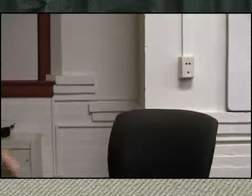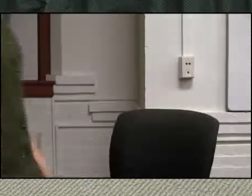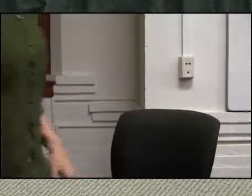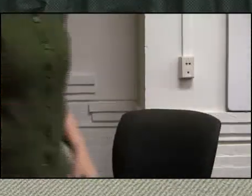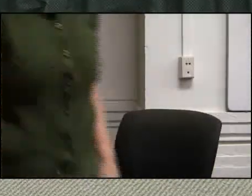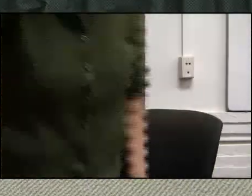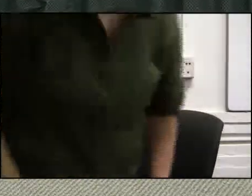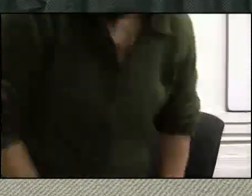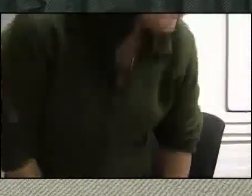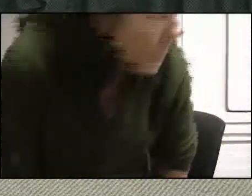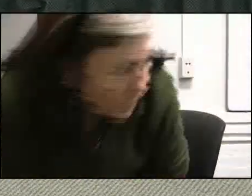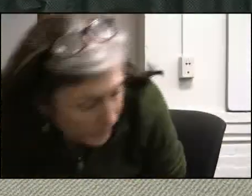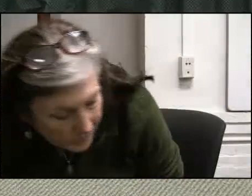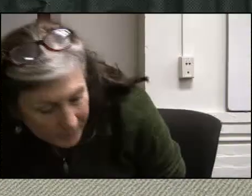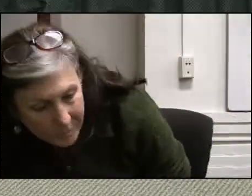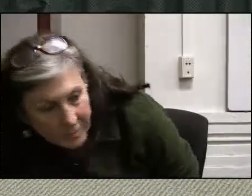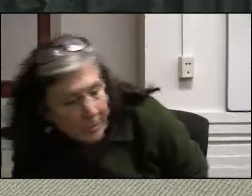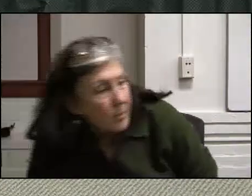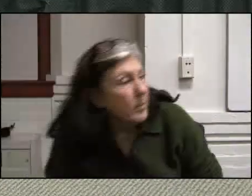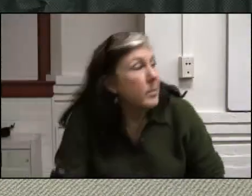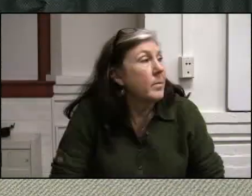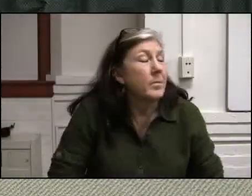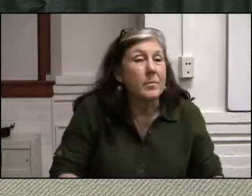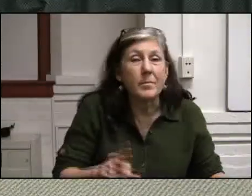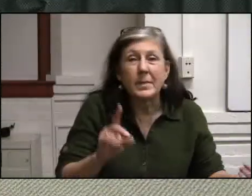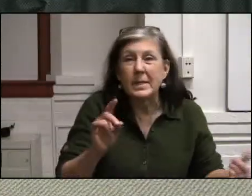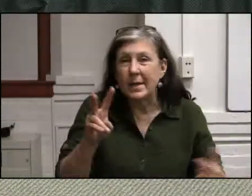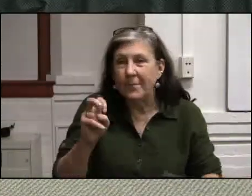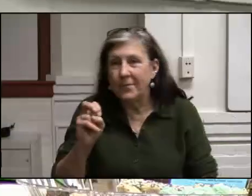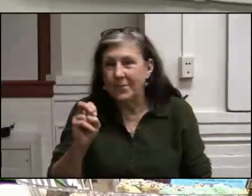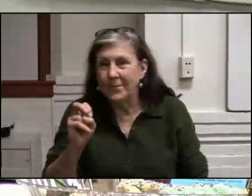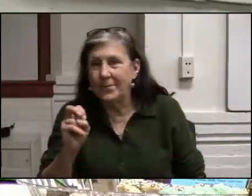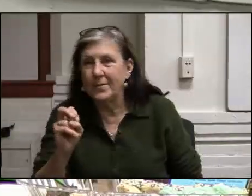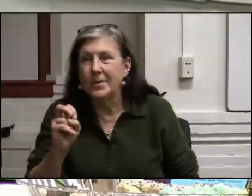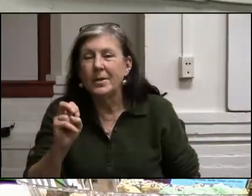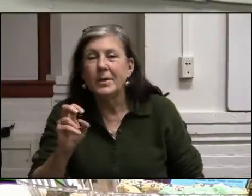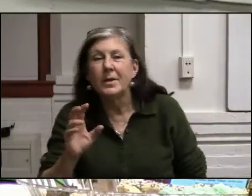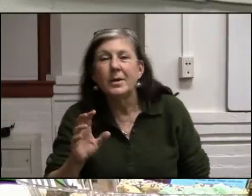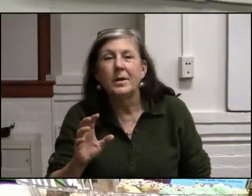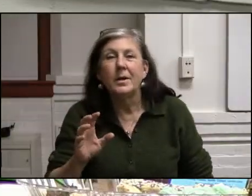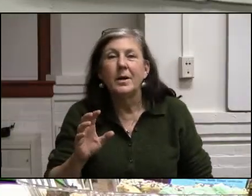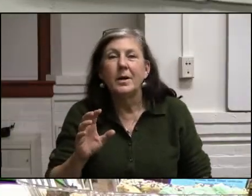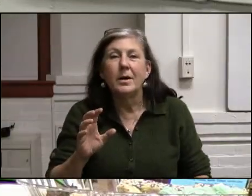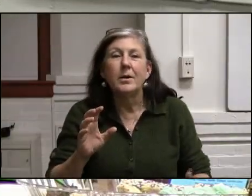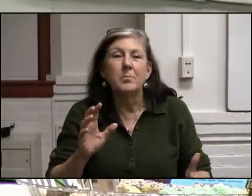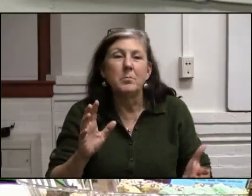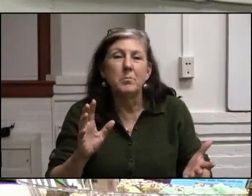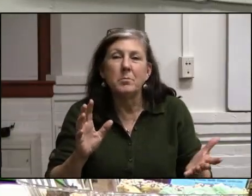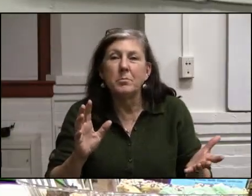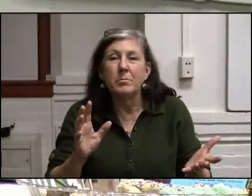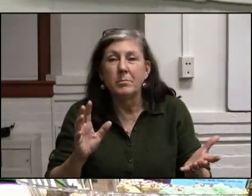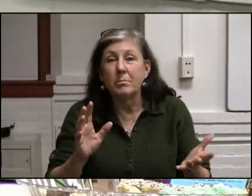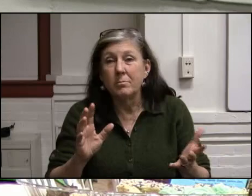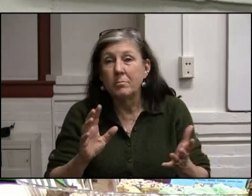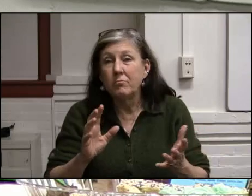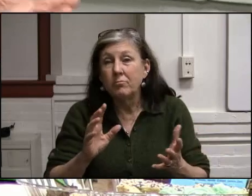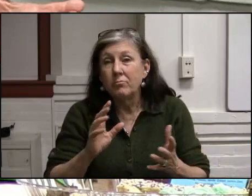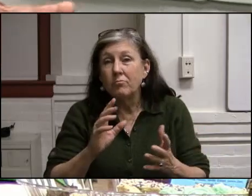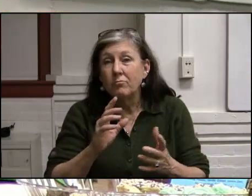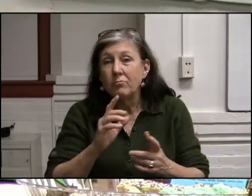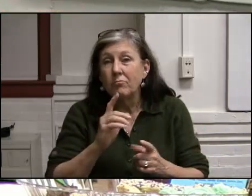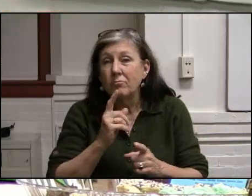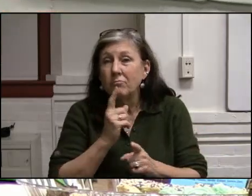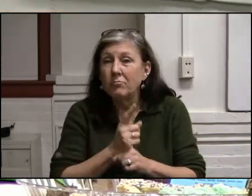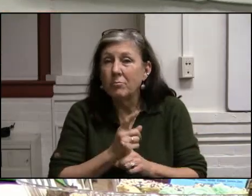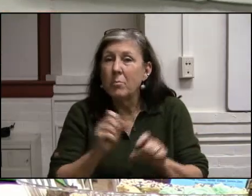Oh, sure. obviously, it's entirely possible that Brattleboro is